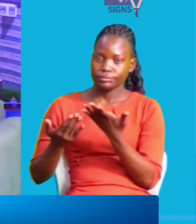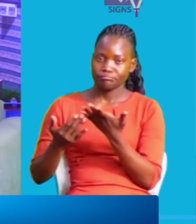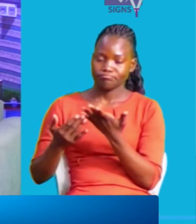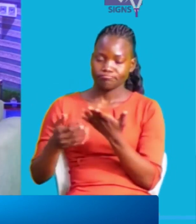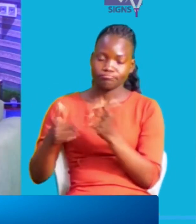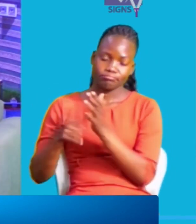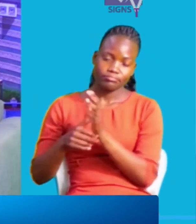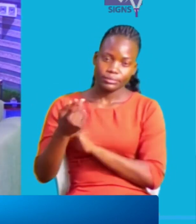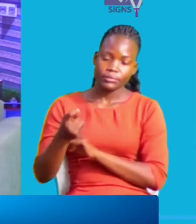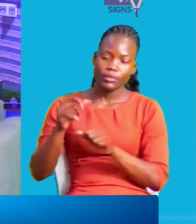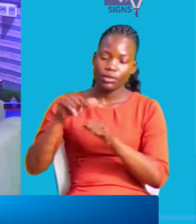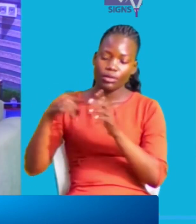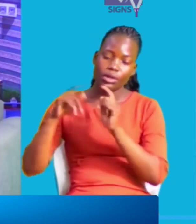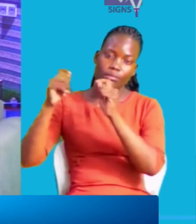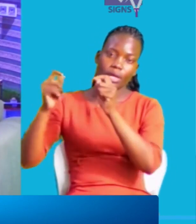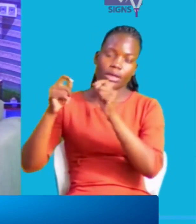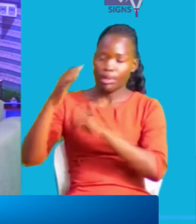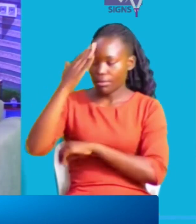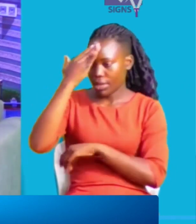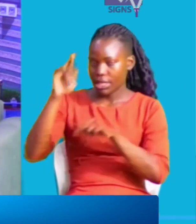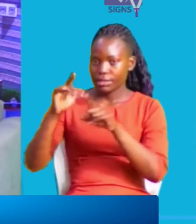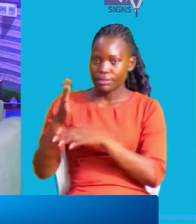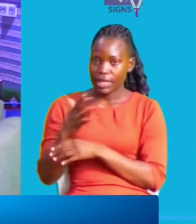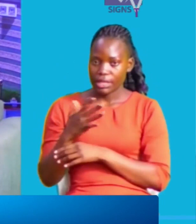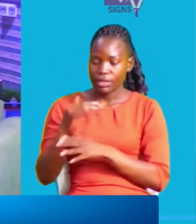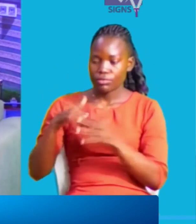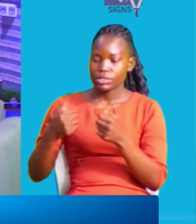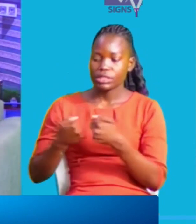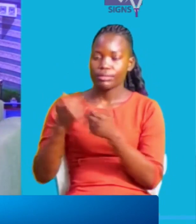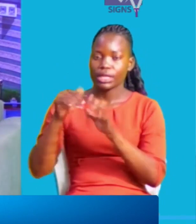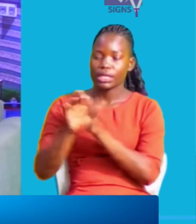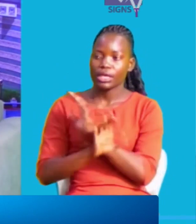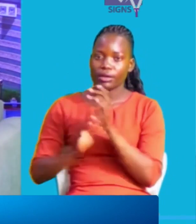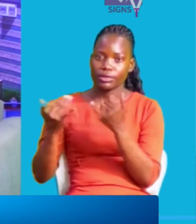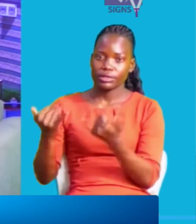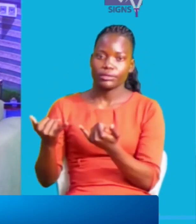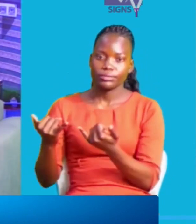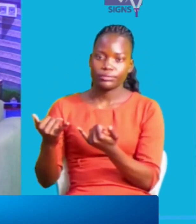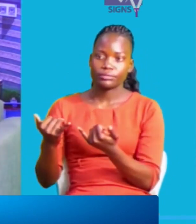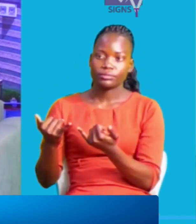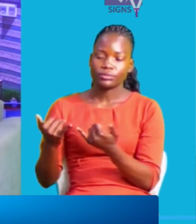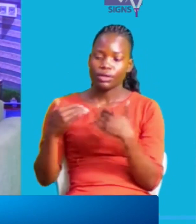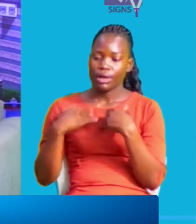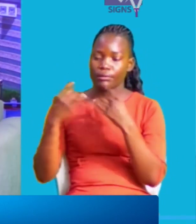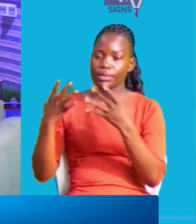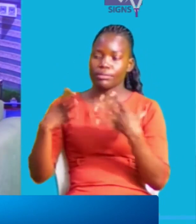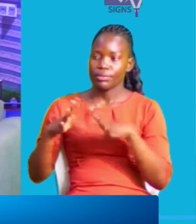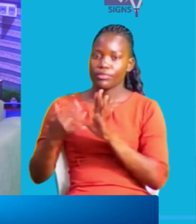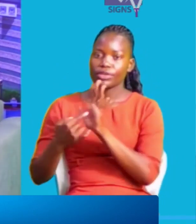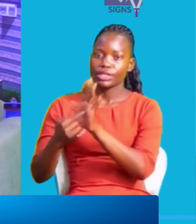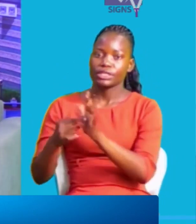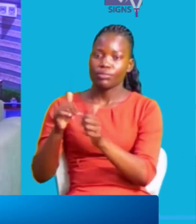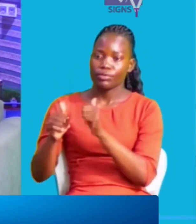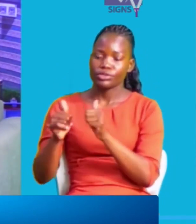unrest of the Mandamano Mondays and what is going on in the country currently. There's so many people, just as the example that